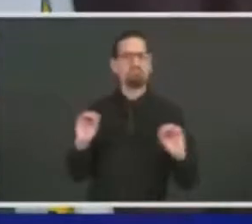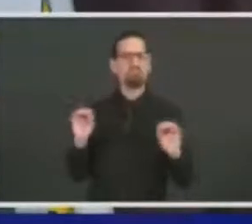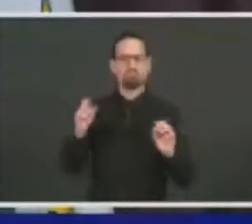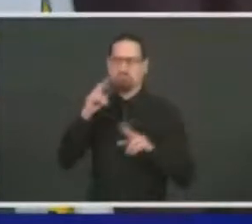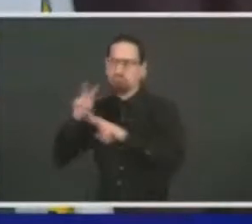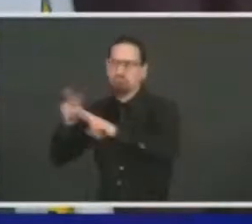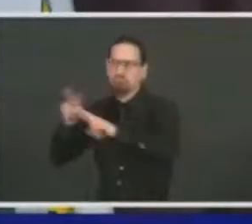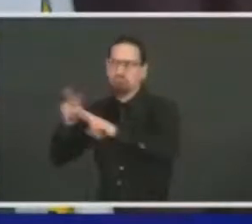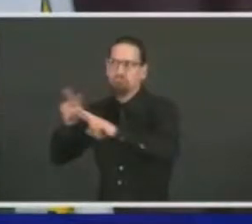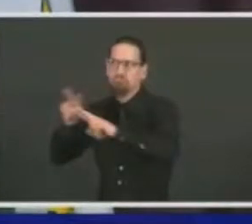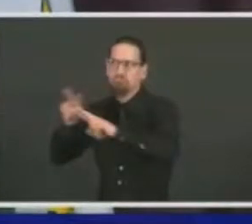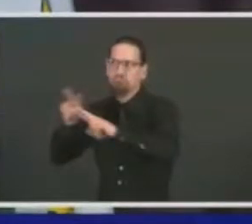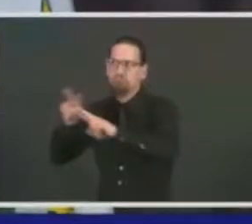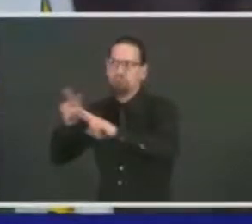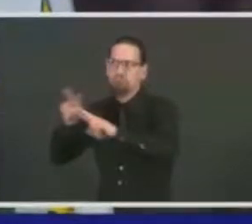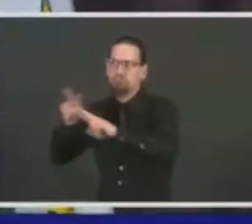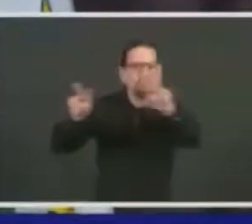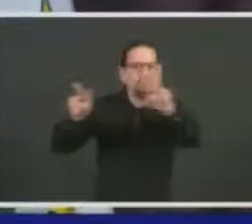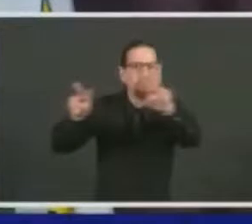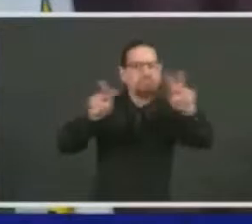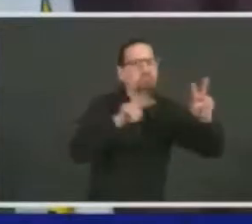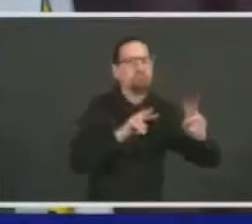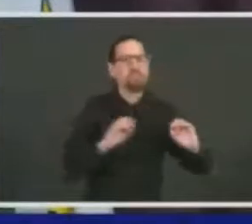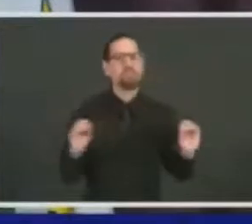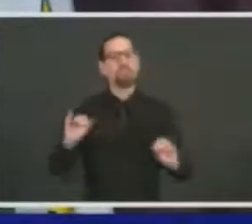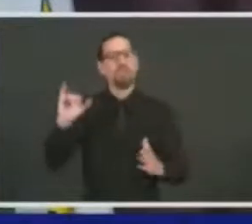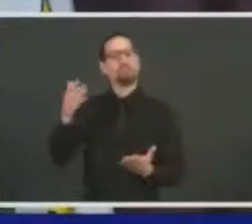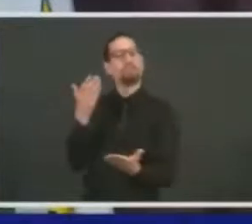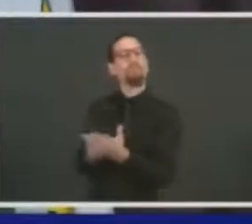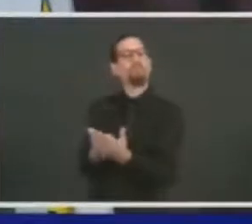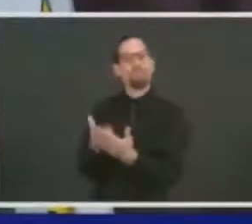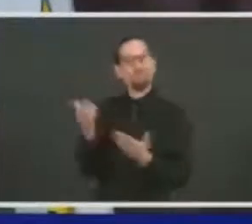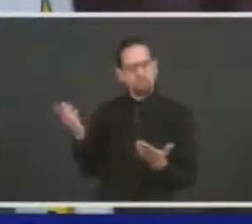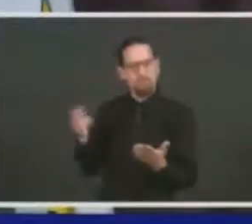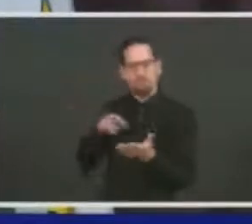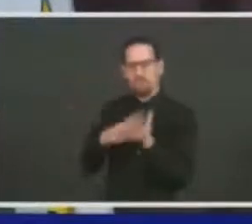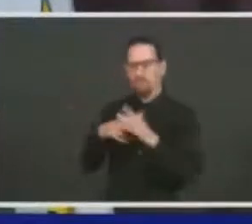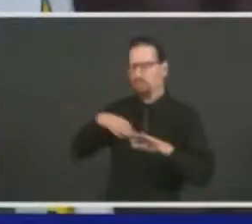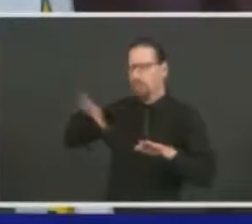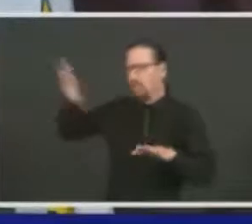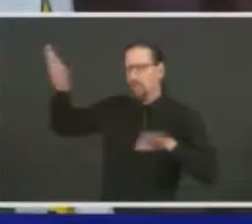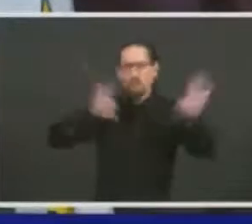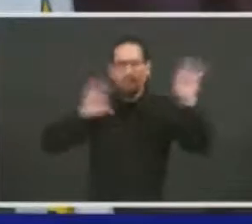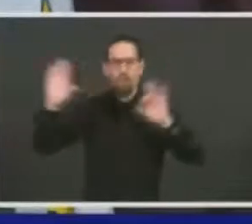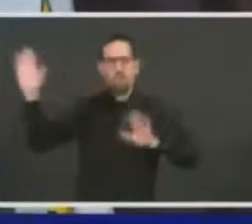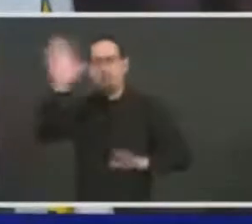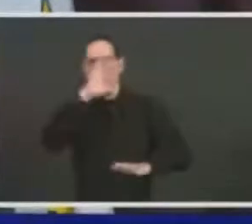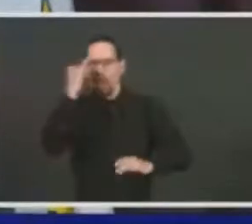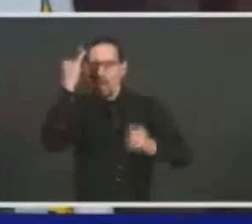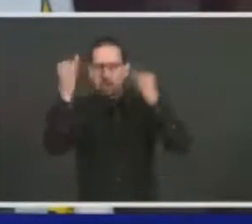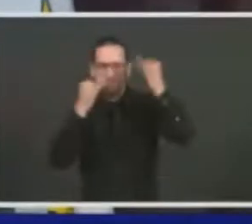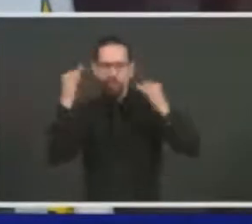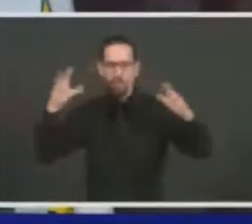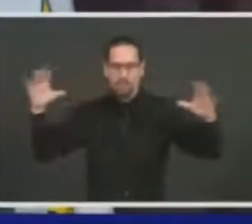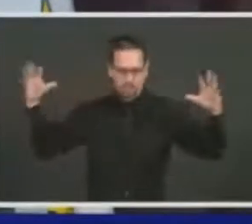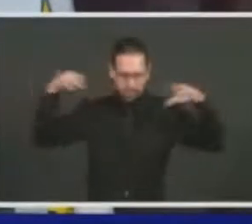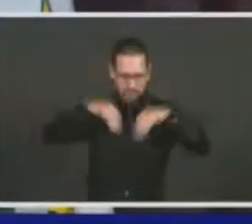in place in order for it to be done? So we have recently put